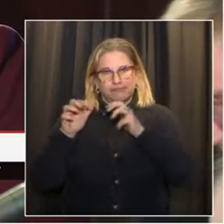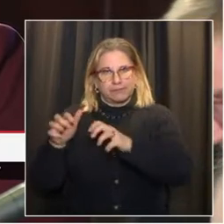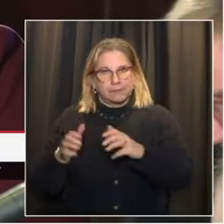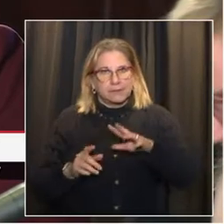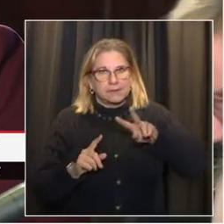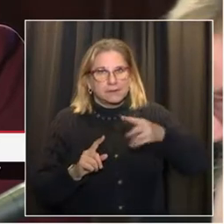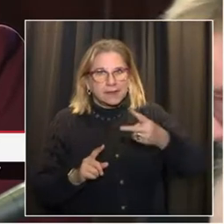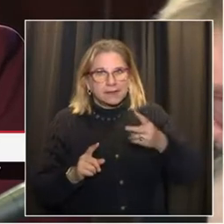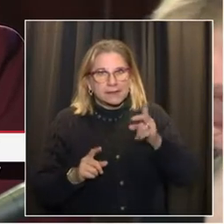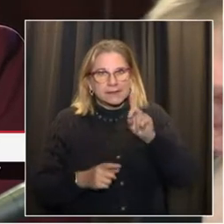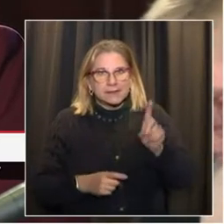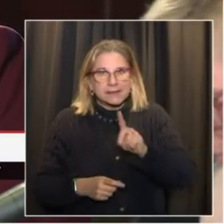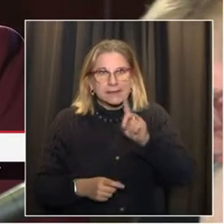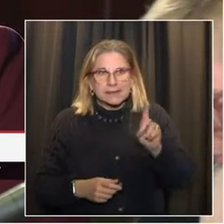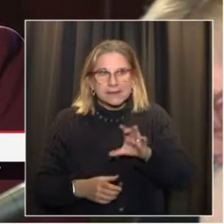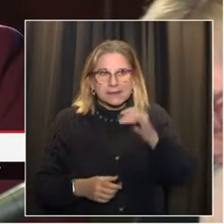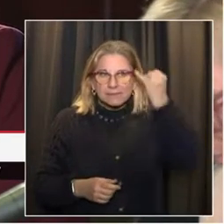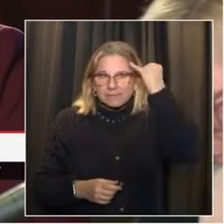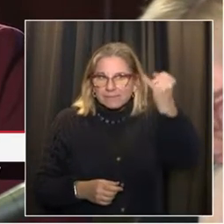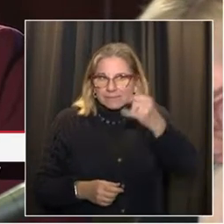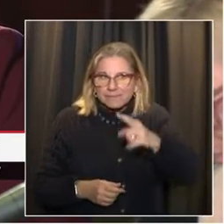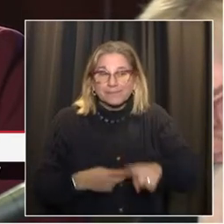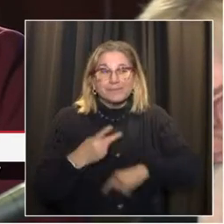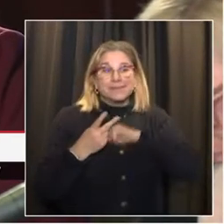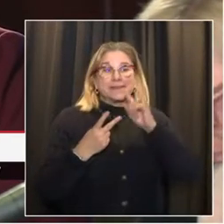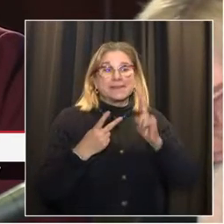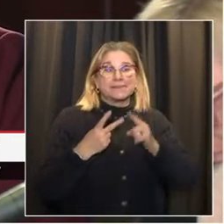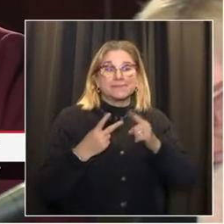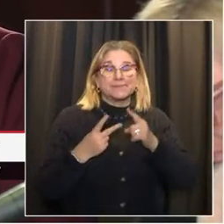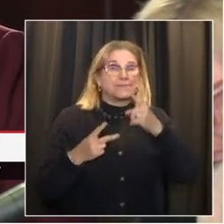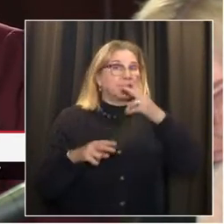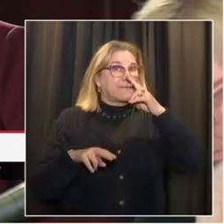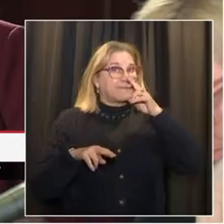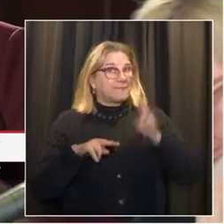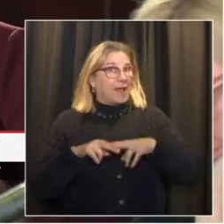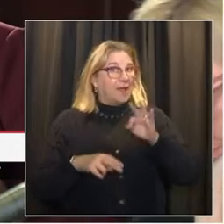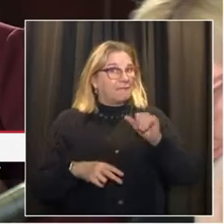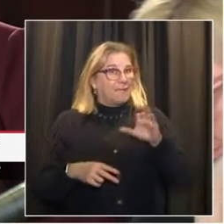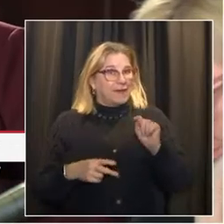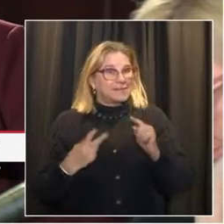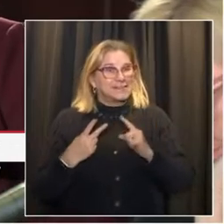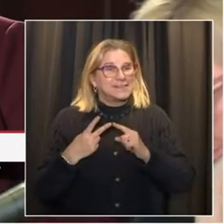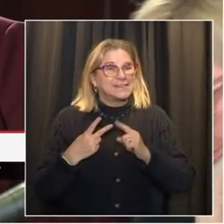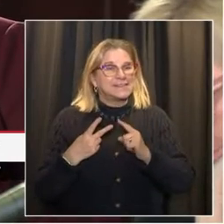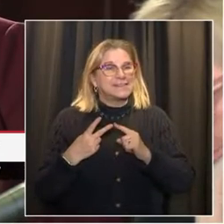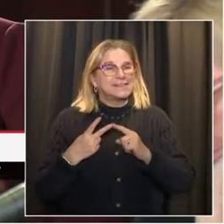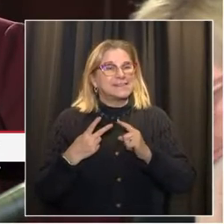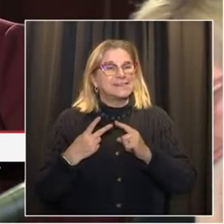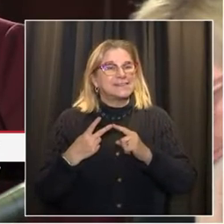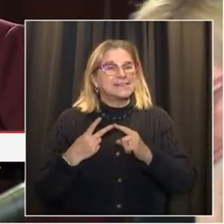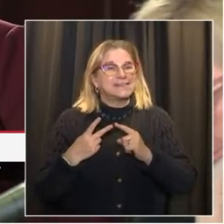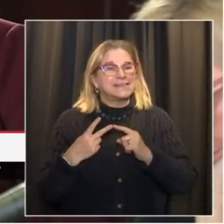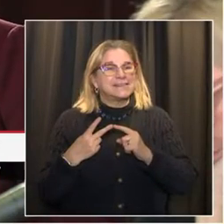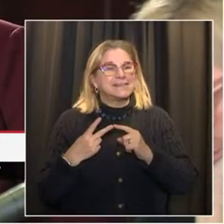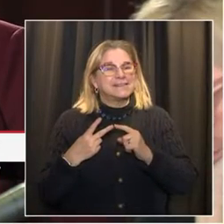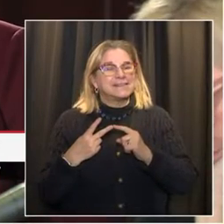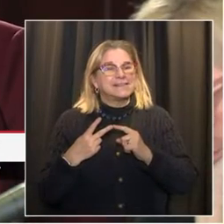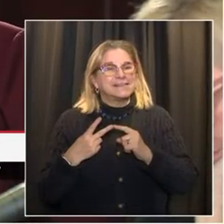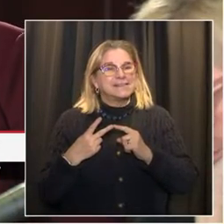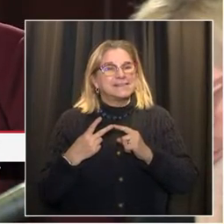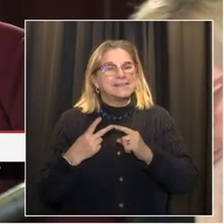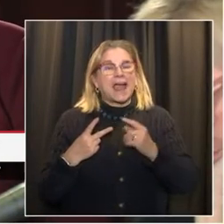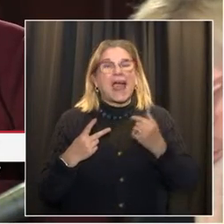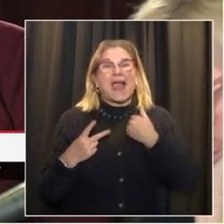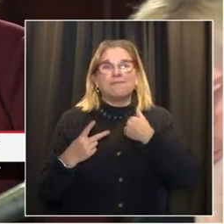anniversary and is also the second oldest theater in the country. These are gems, and what's fabulous